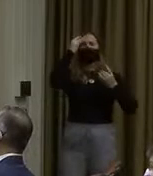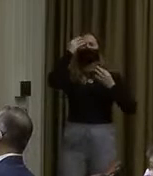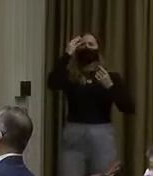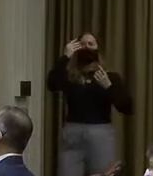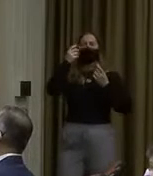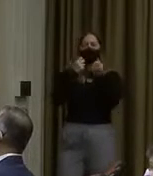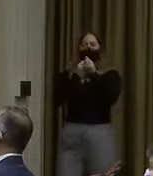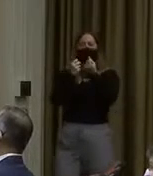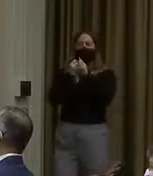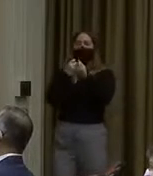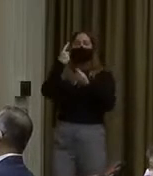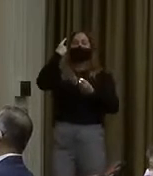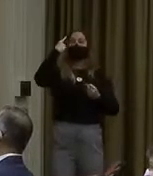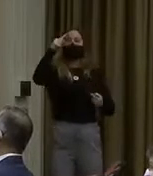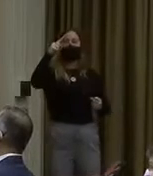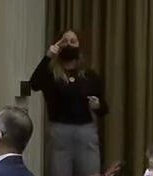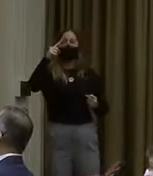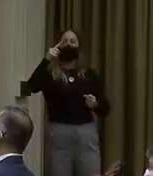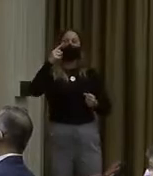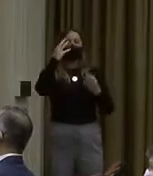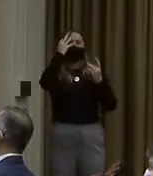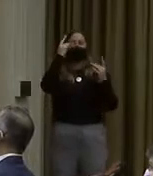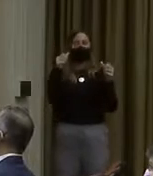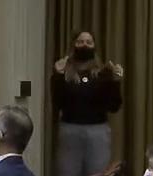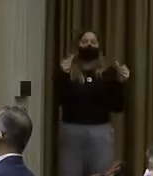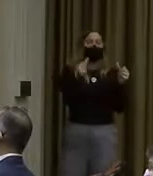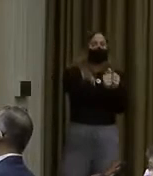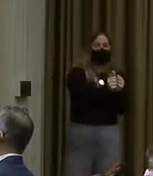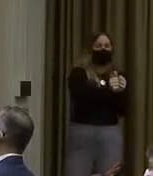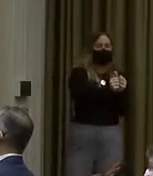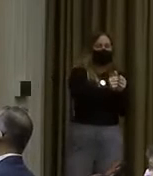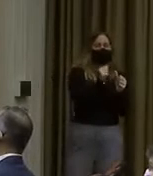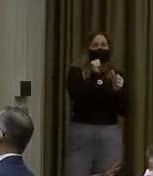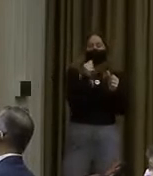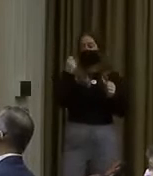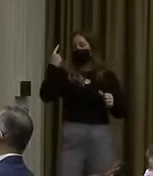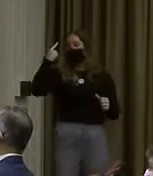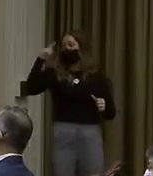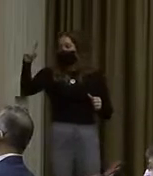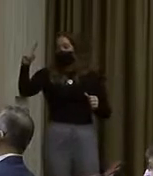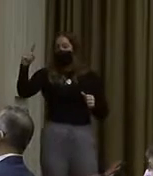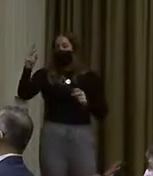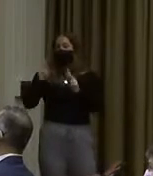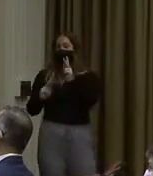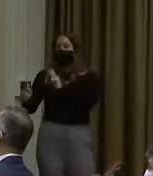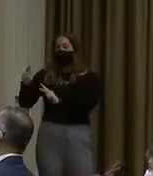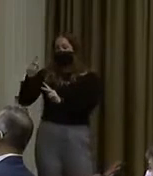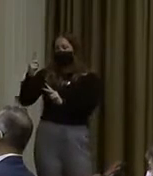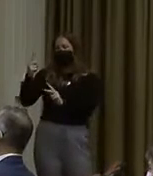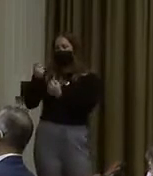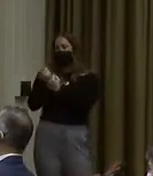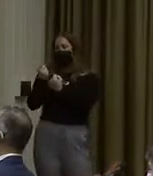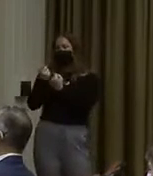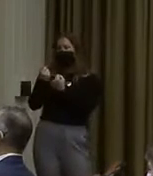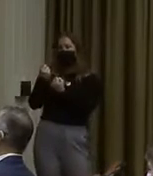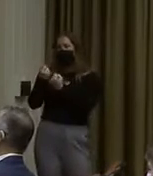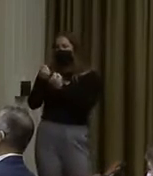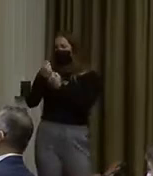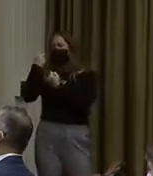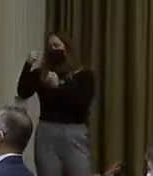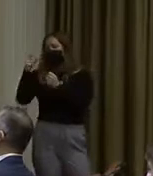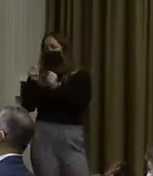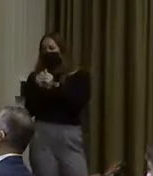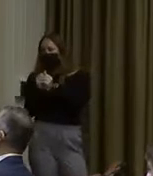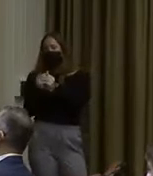on behalf of, and think of it as with. Okay, not just on behalf of people with disabilities, but with people with